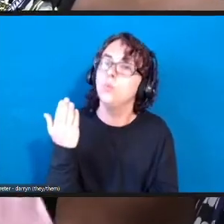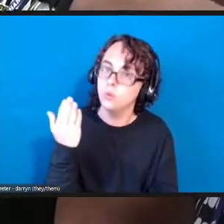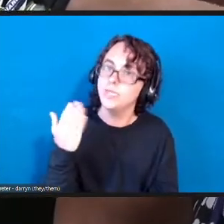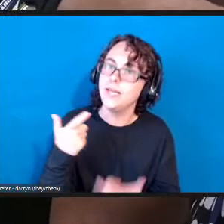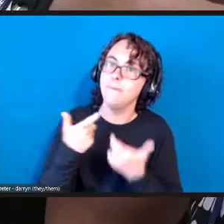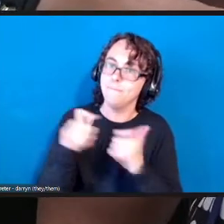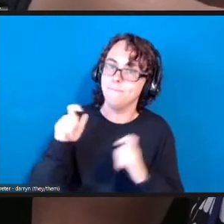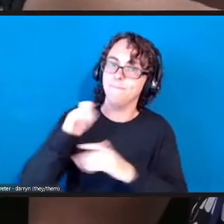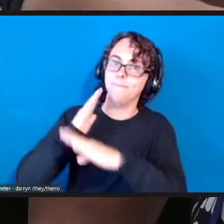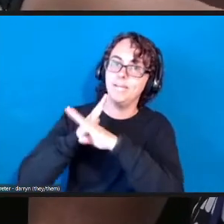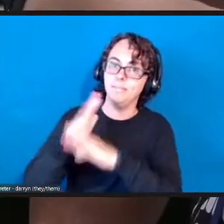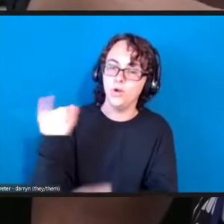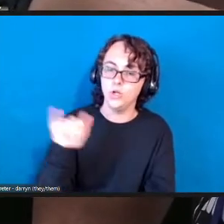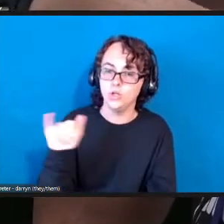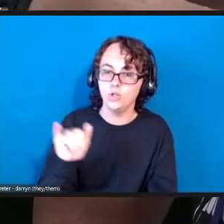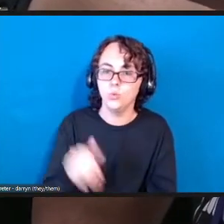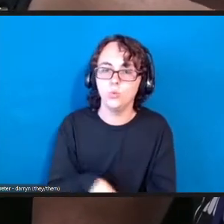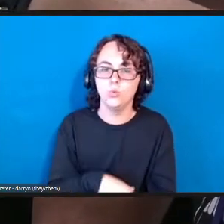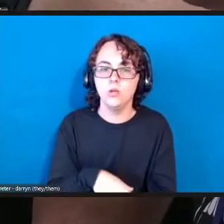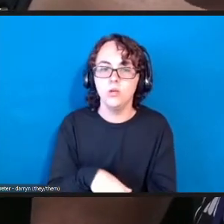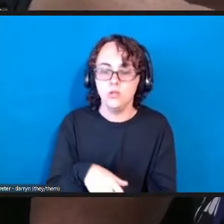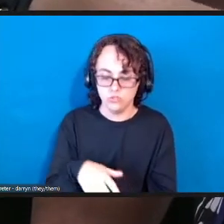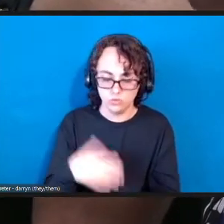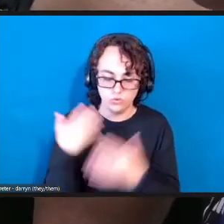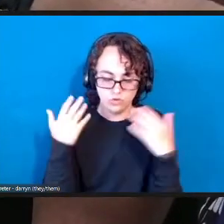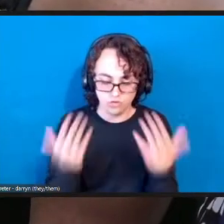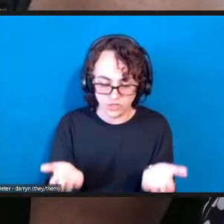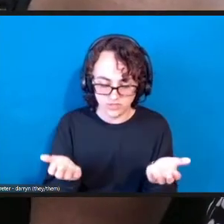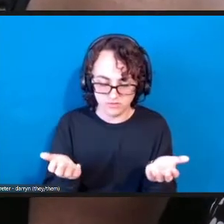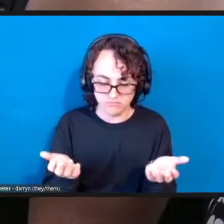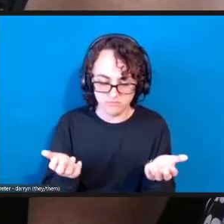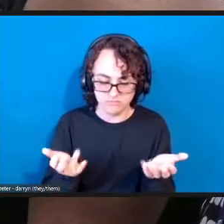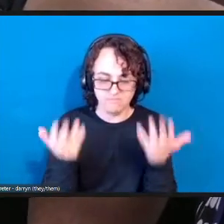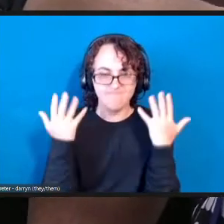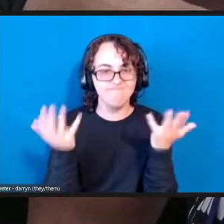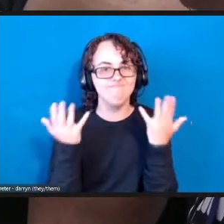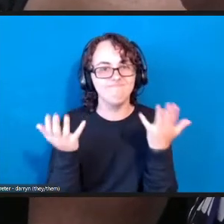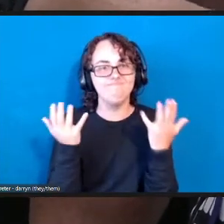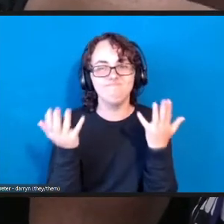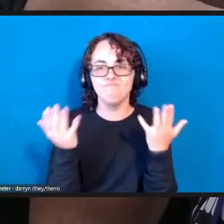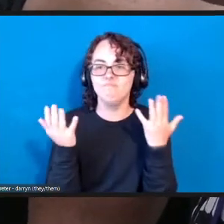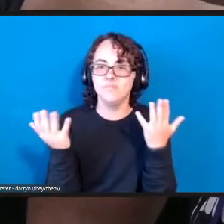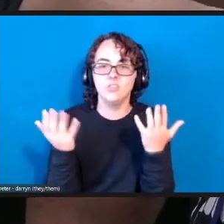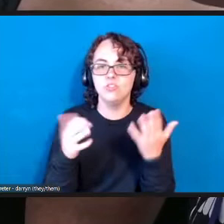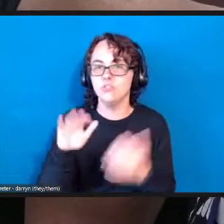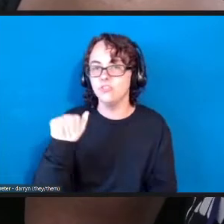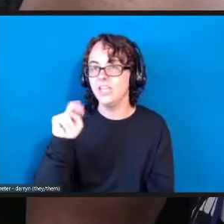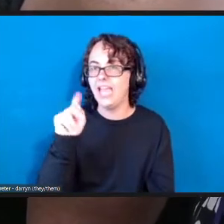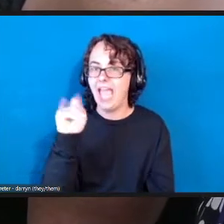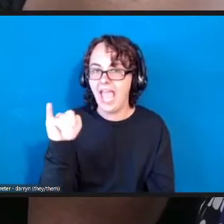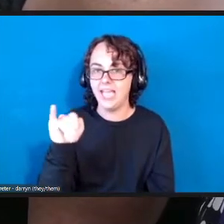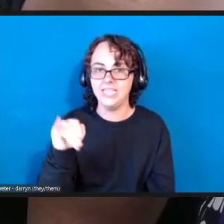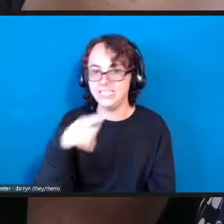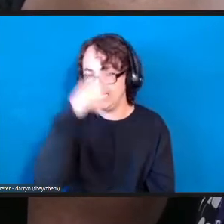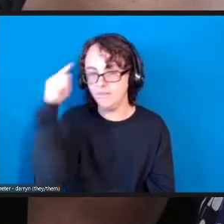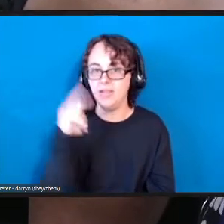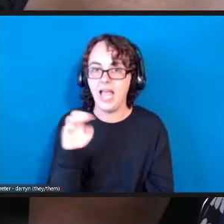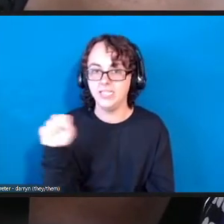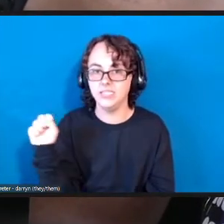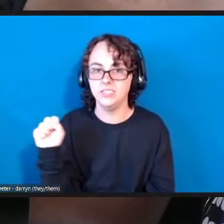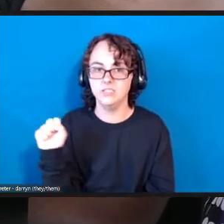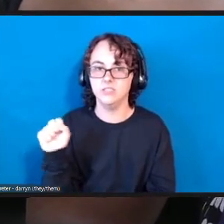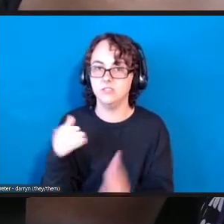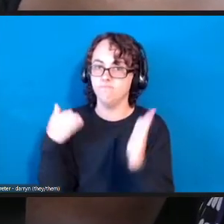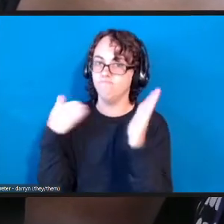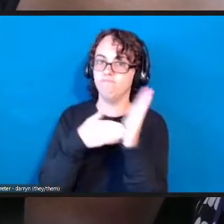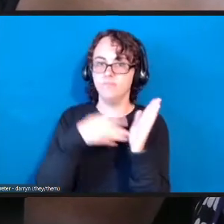yeah, just again, to speak to the anti-blackness of it all, I mean, a few of us just yesterday